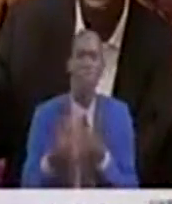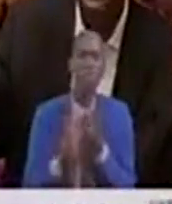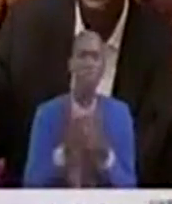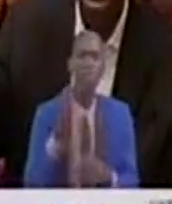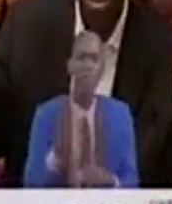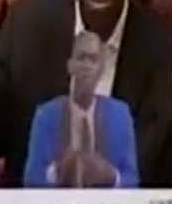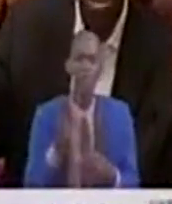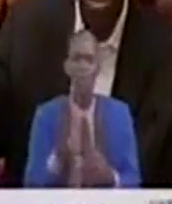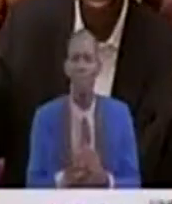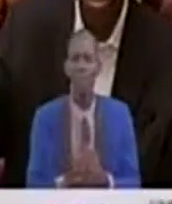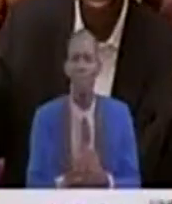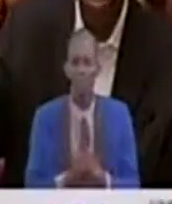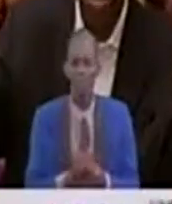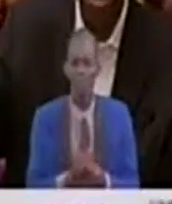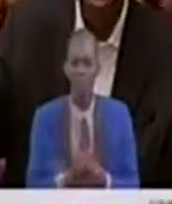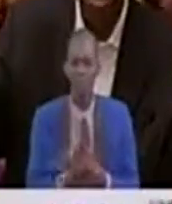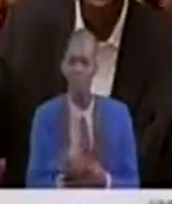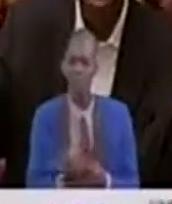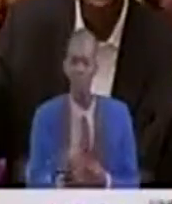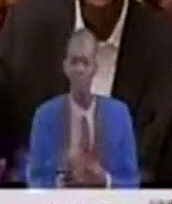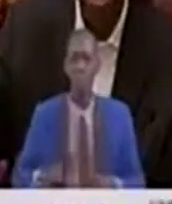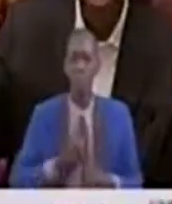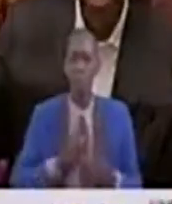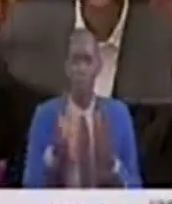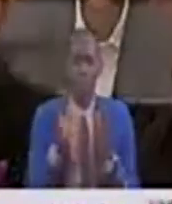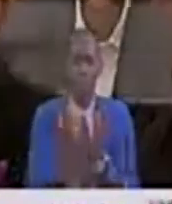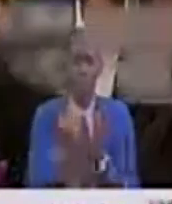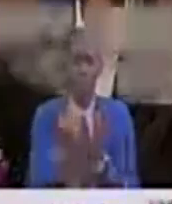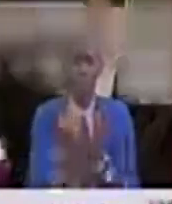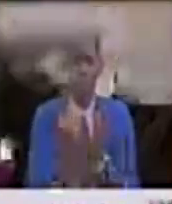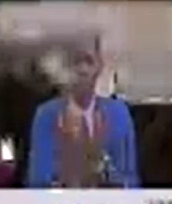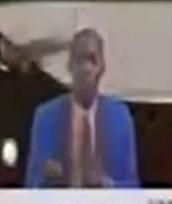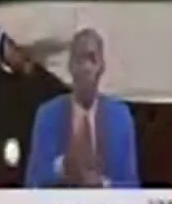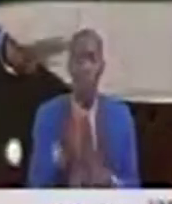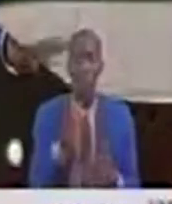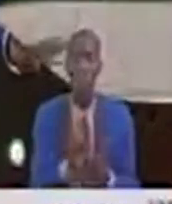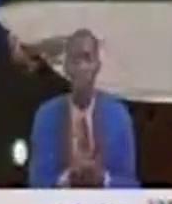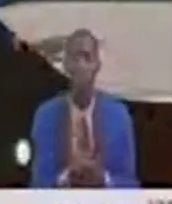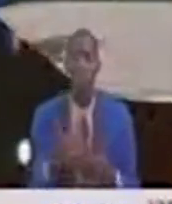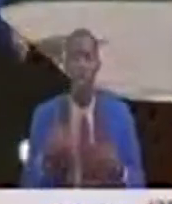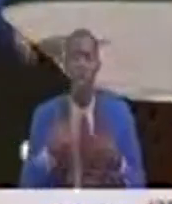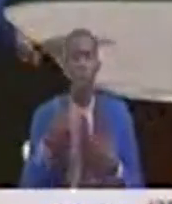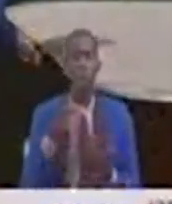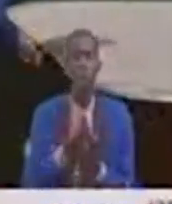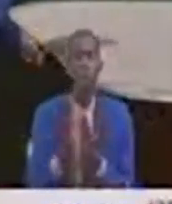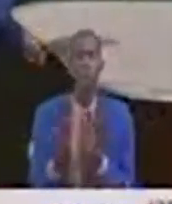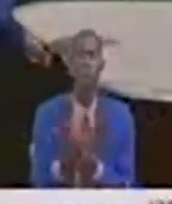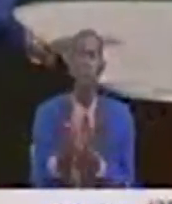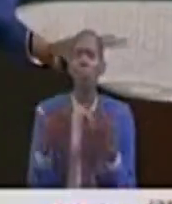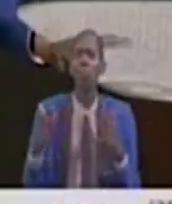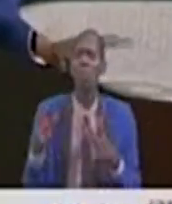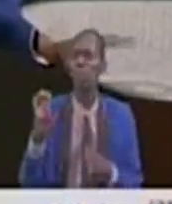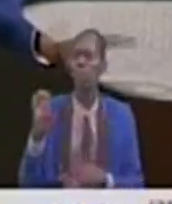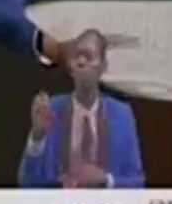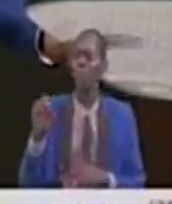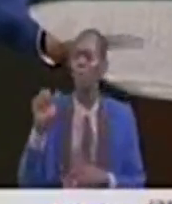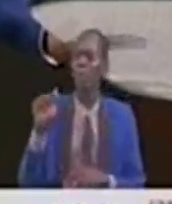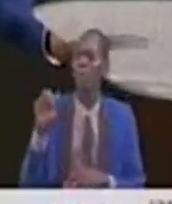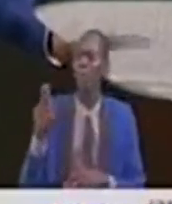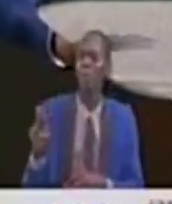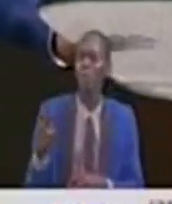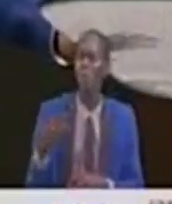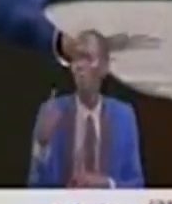name. Lord, I pray everyone that has become an Esau, only watching